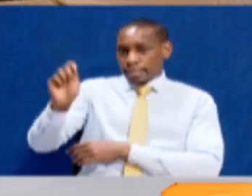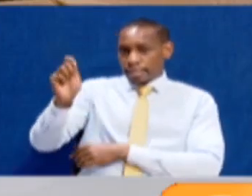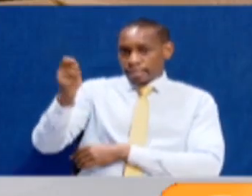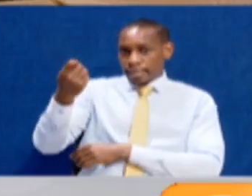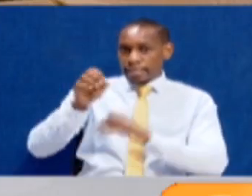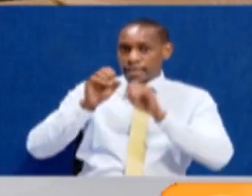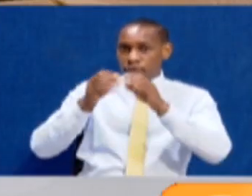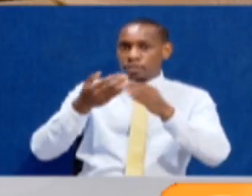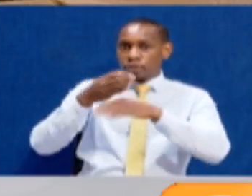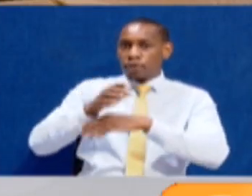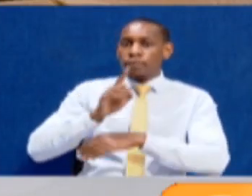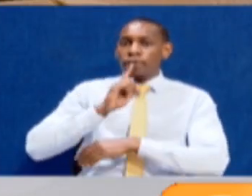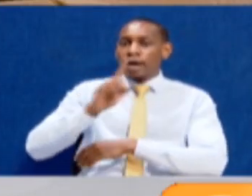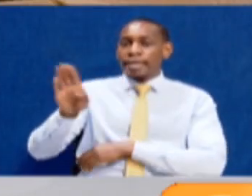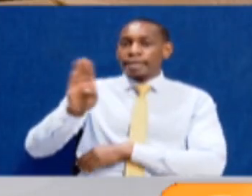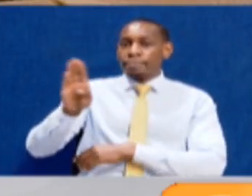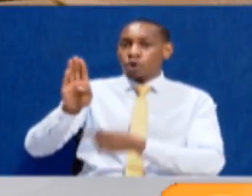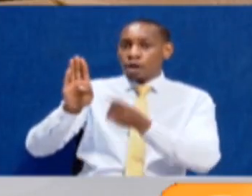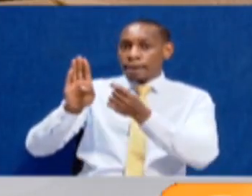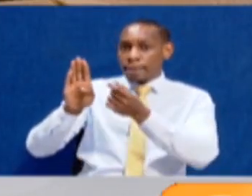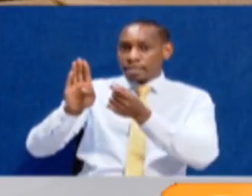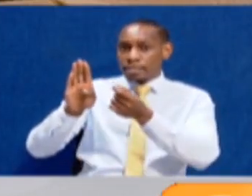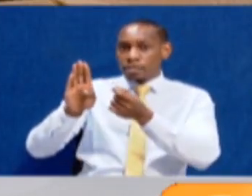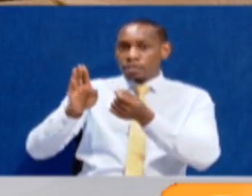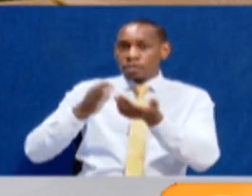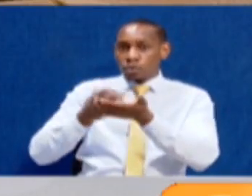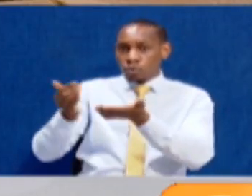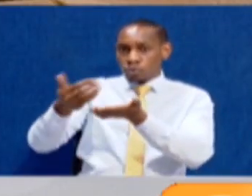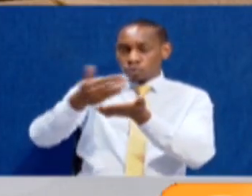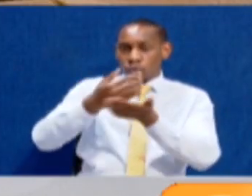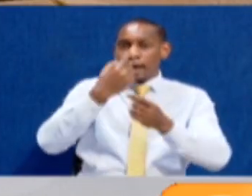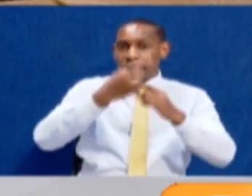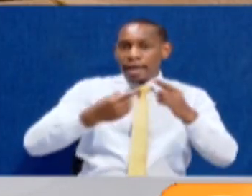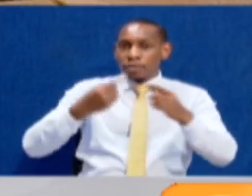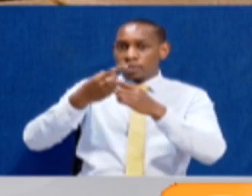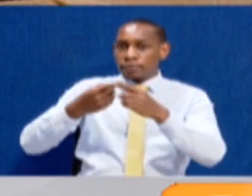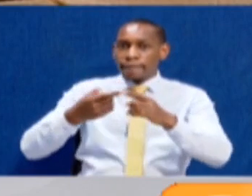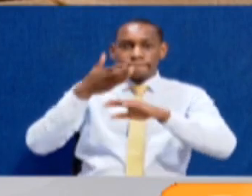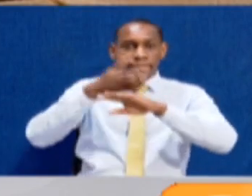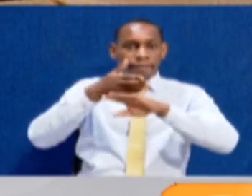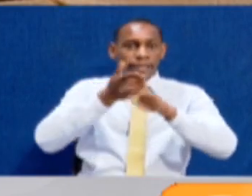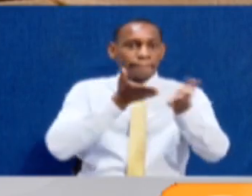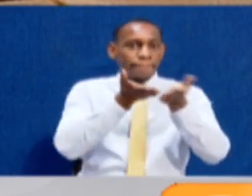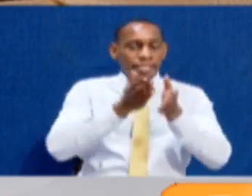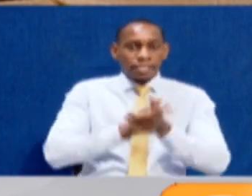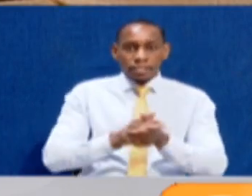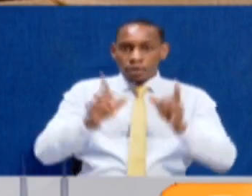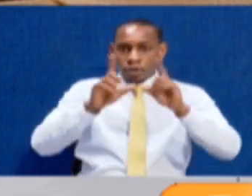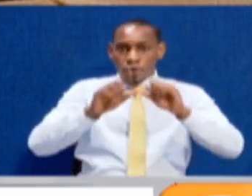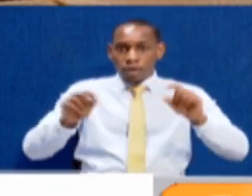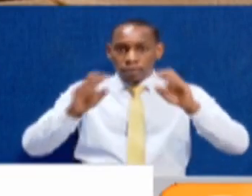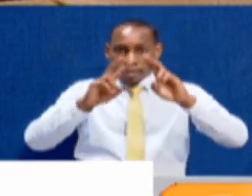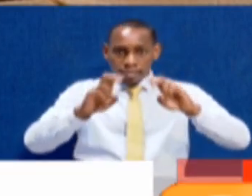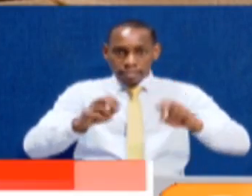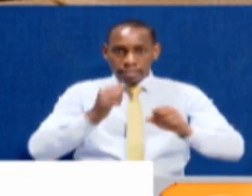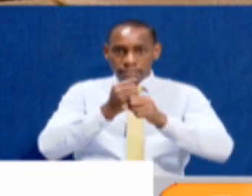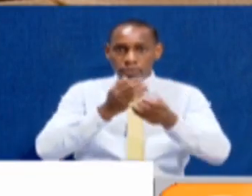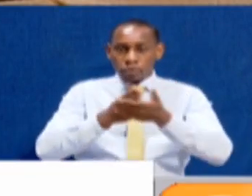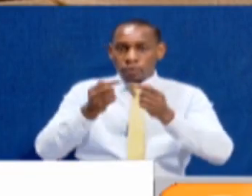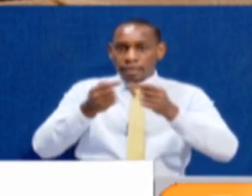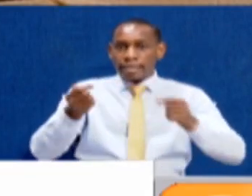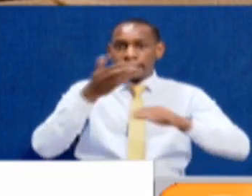Kenya loses more than 100 billion shillings in revenue annually to illicit trade. According to a study conducted